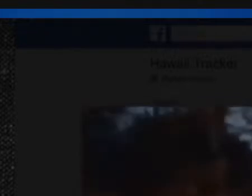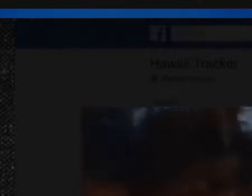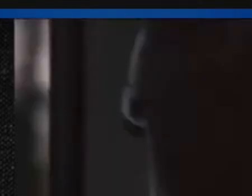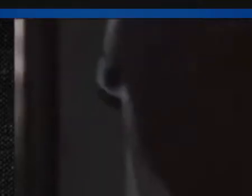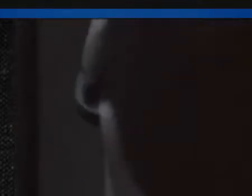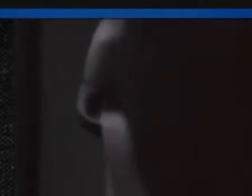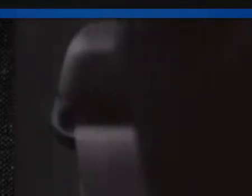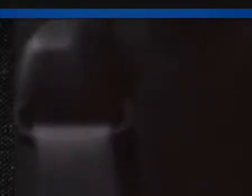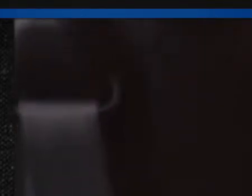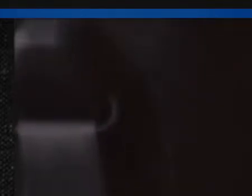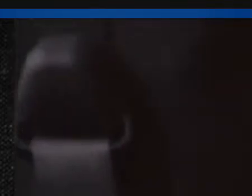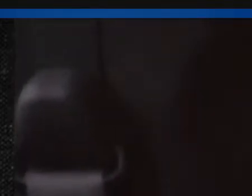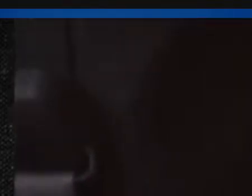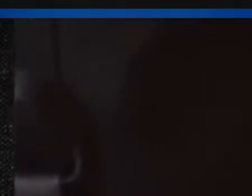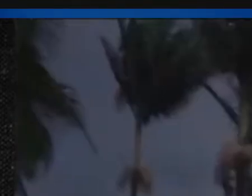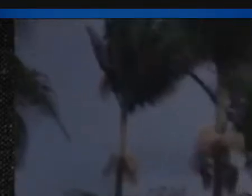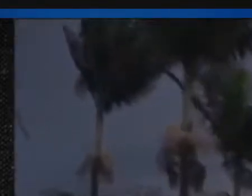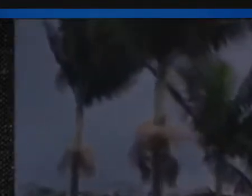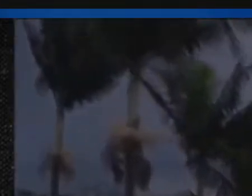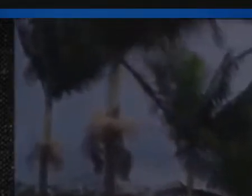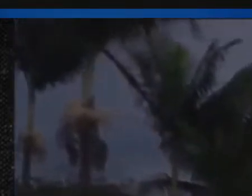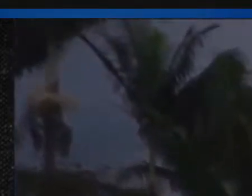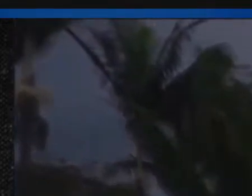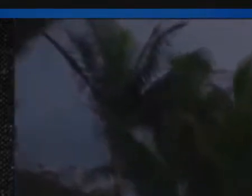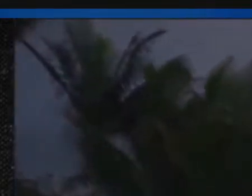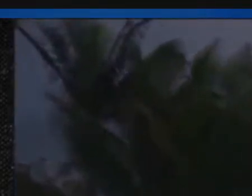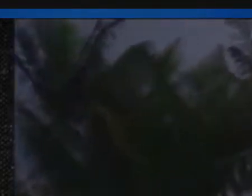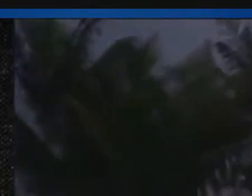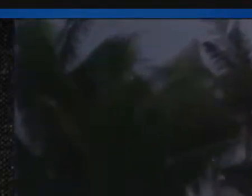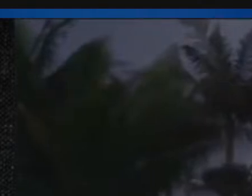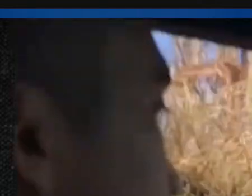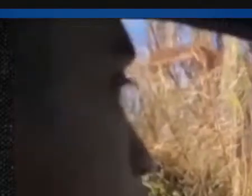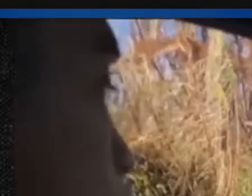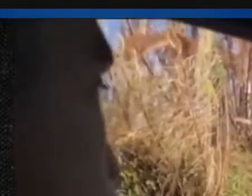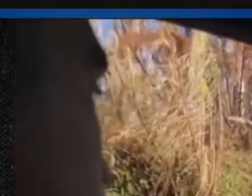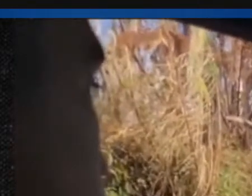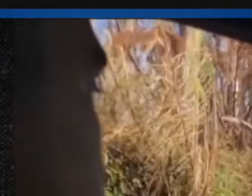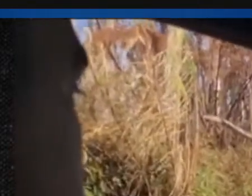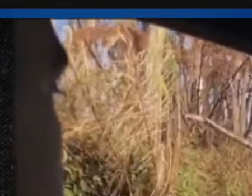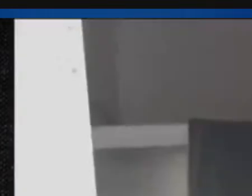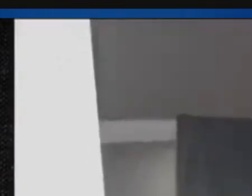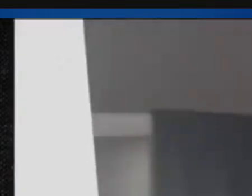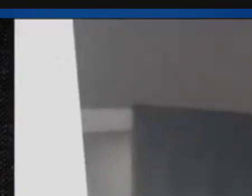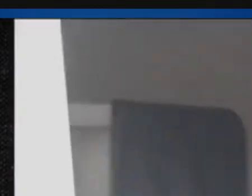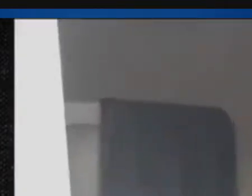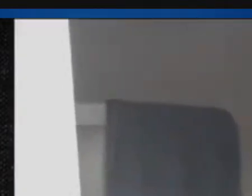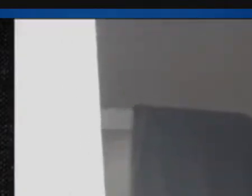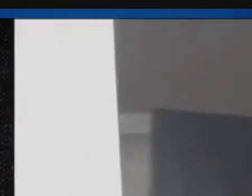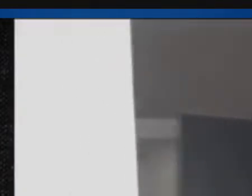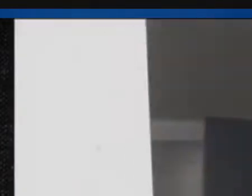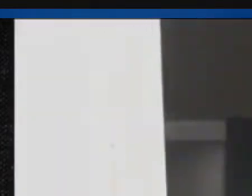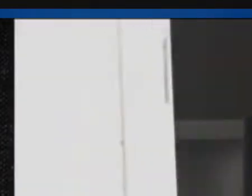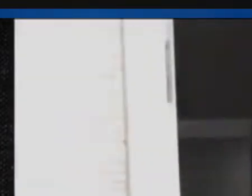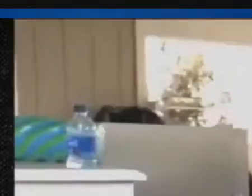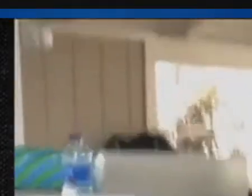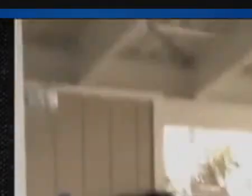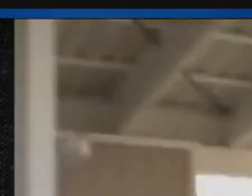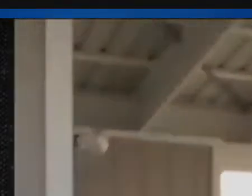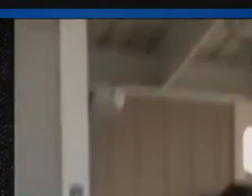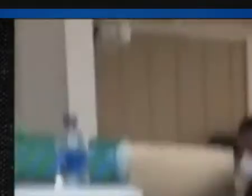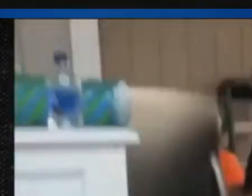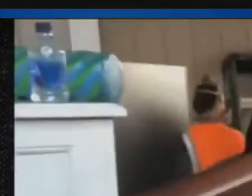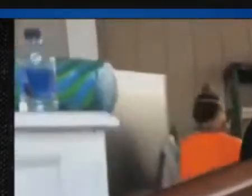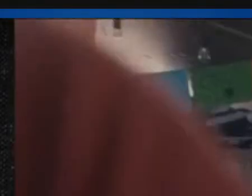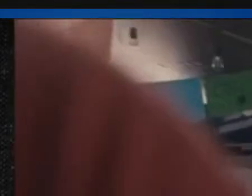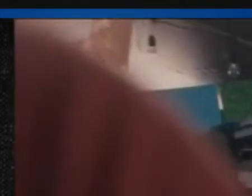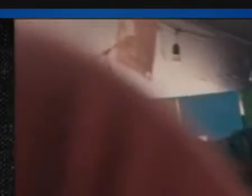lava moving. They weren't just sharing a story, they were helping their neighbor. If a family was being evacuated, my group would just jump in and help out.